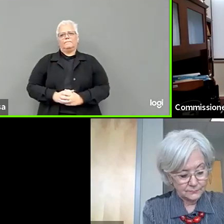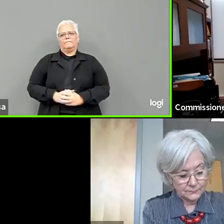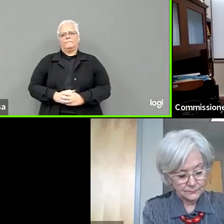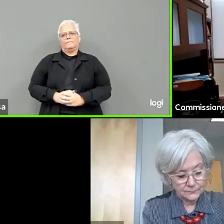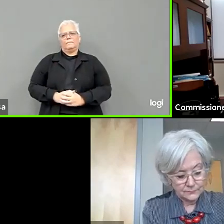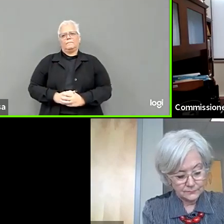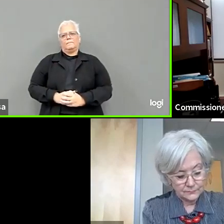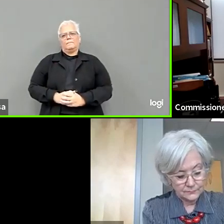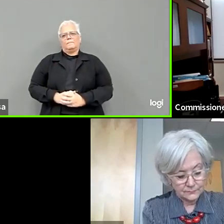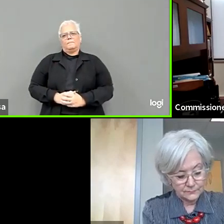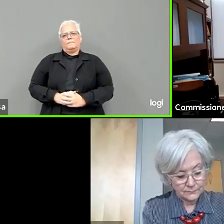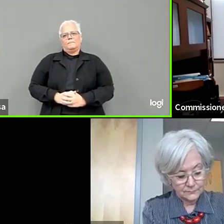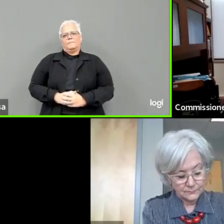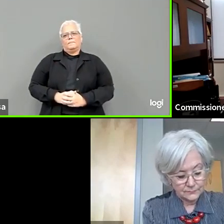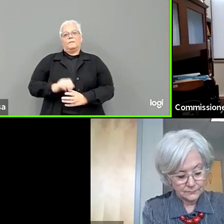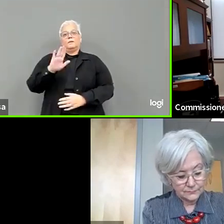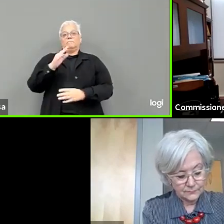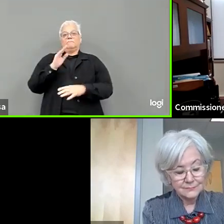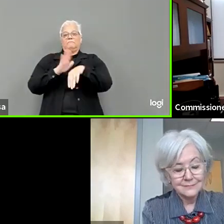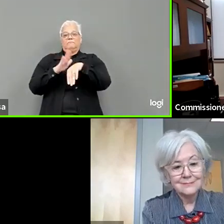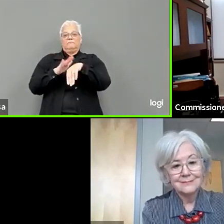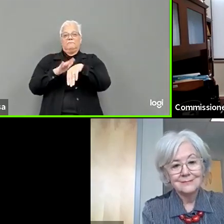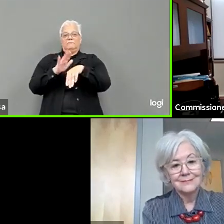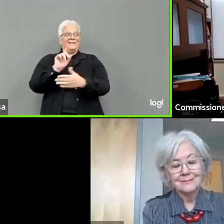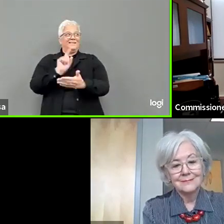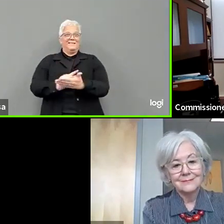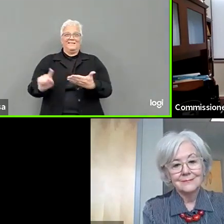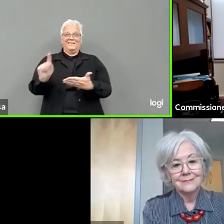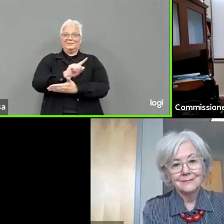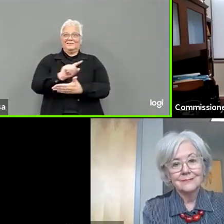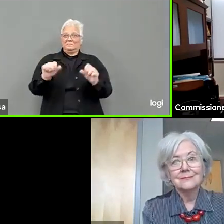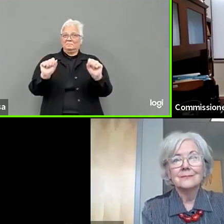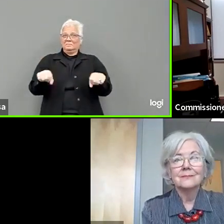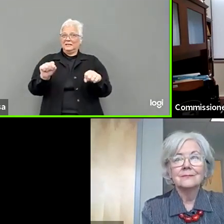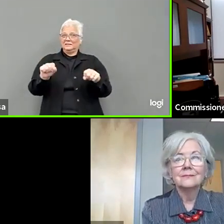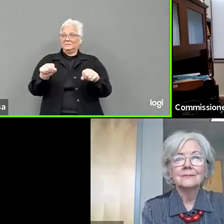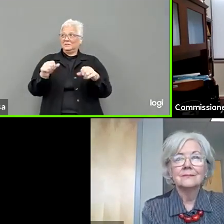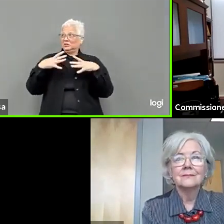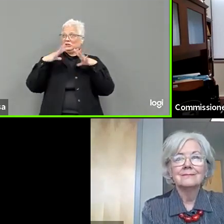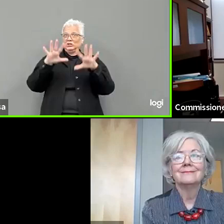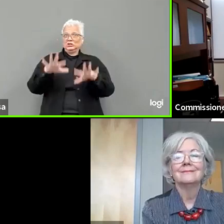plan for those days? And what happens if you have to close up shop for a single day?